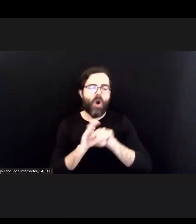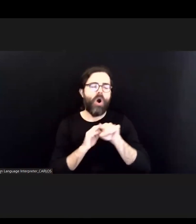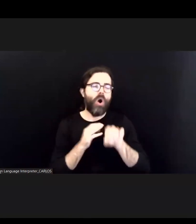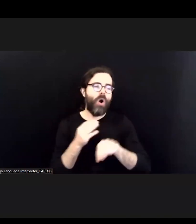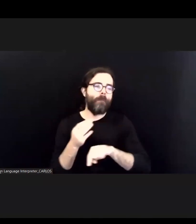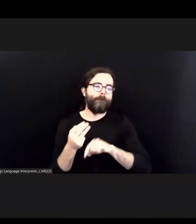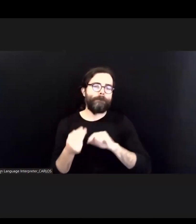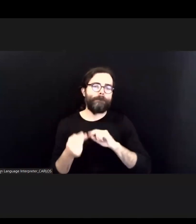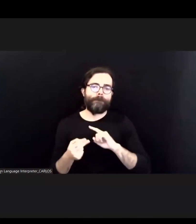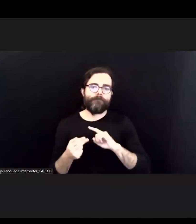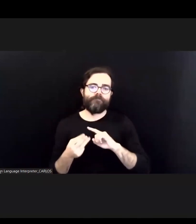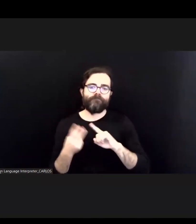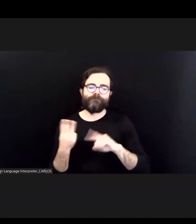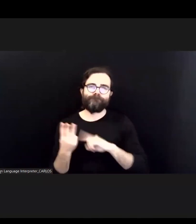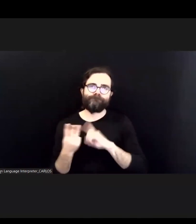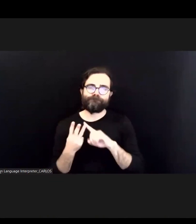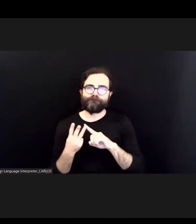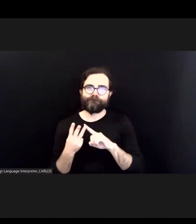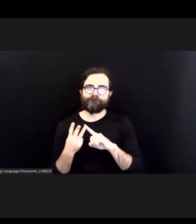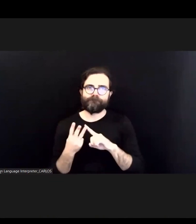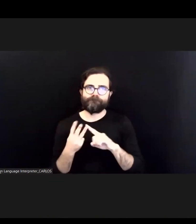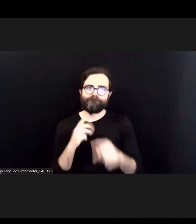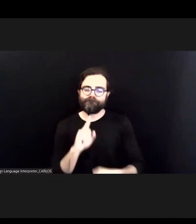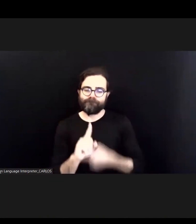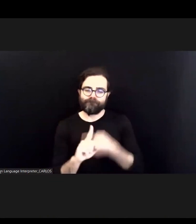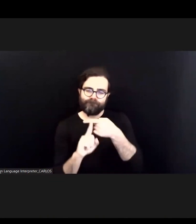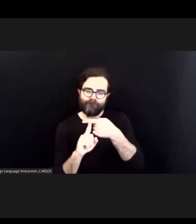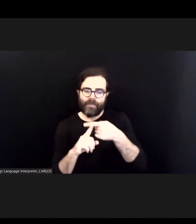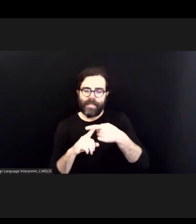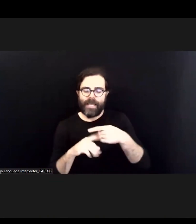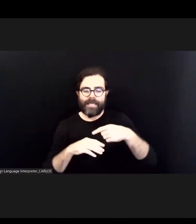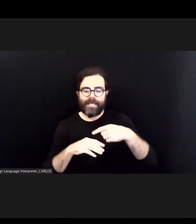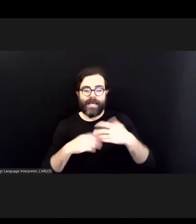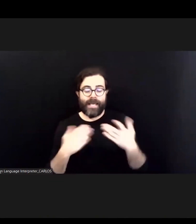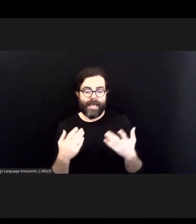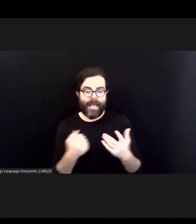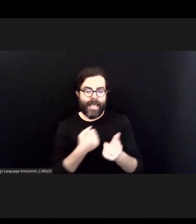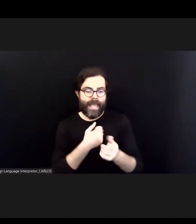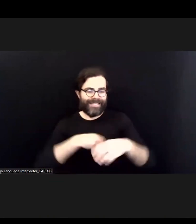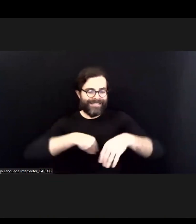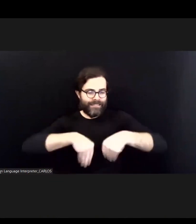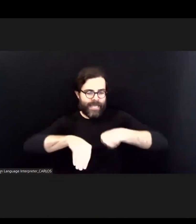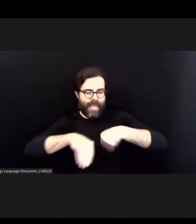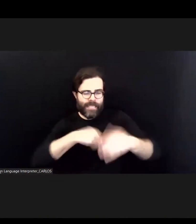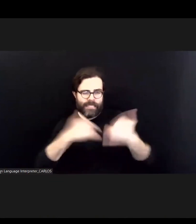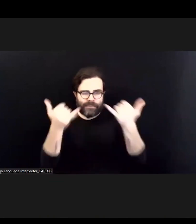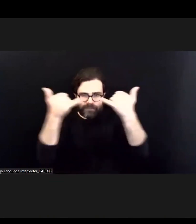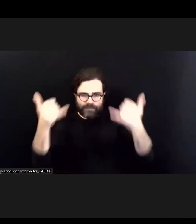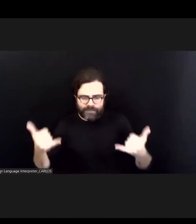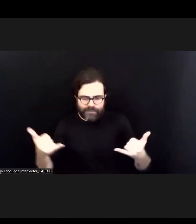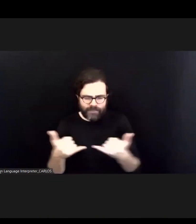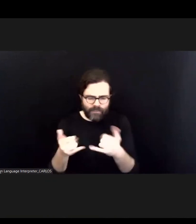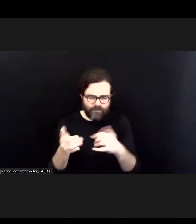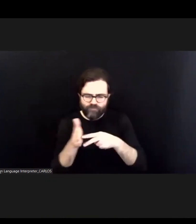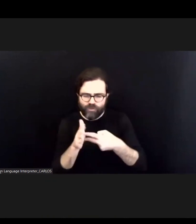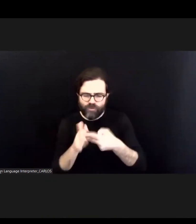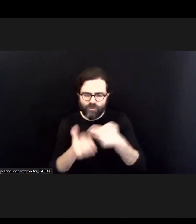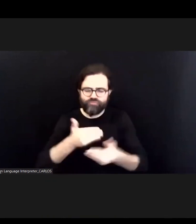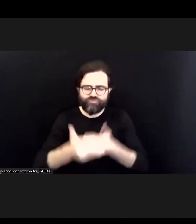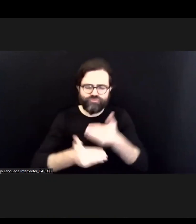of accessibility as a synonym of quality in the development or in the web development. So this is